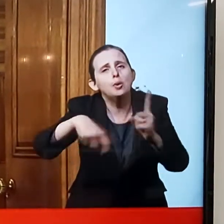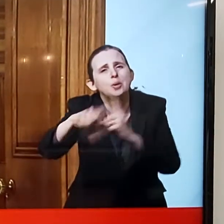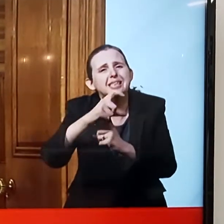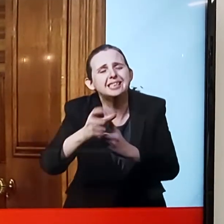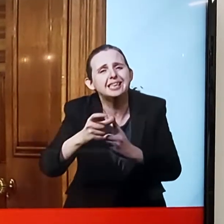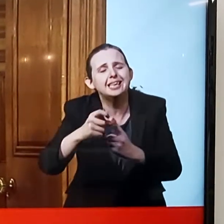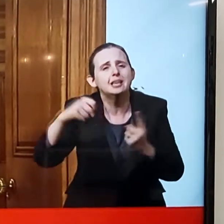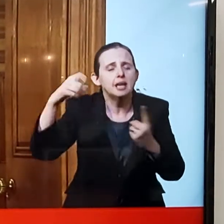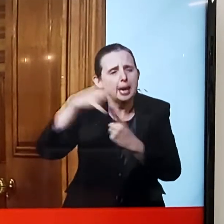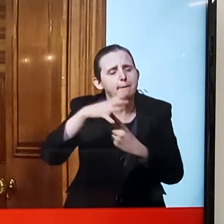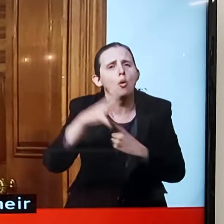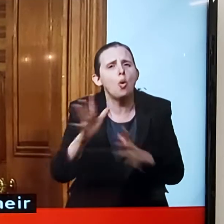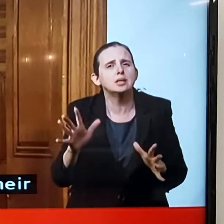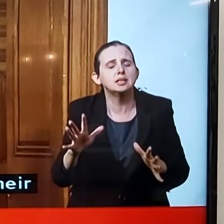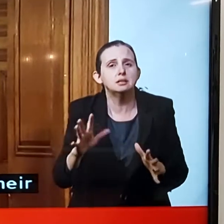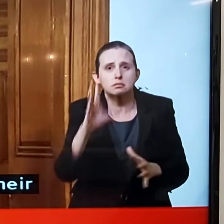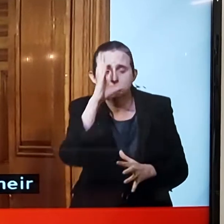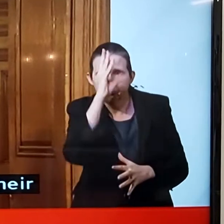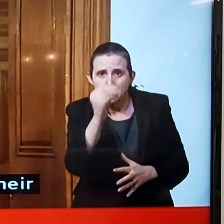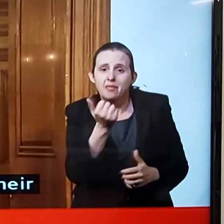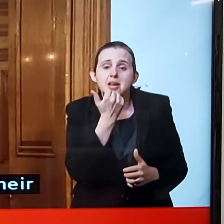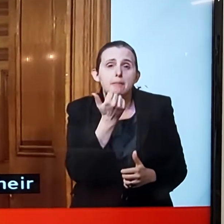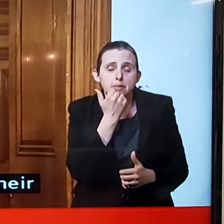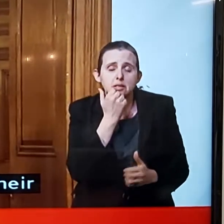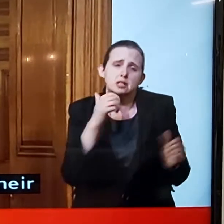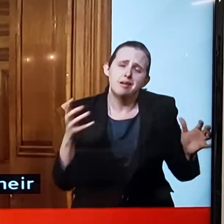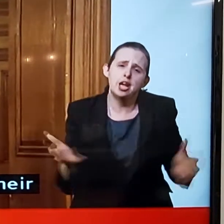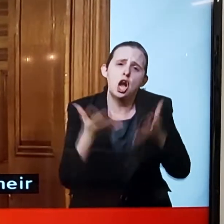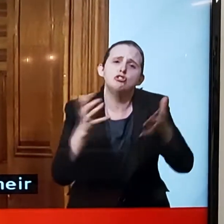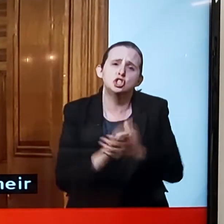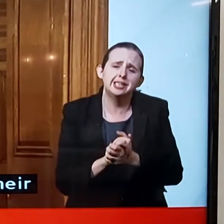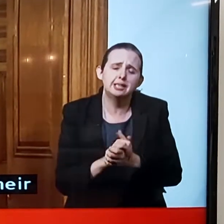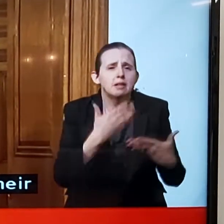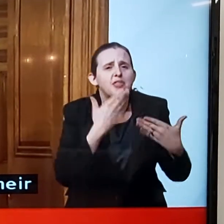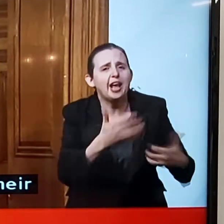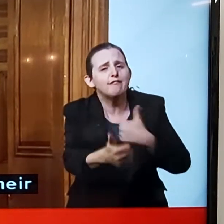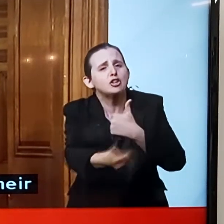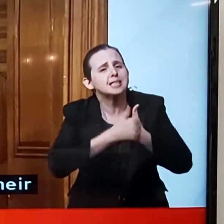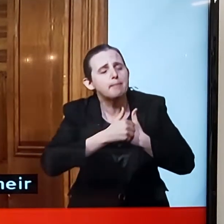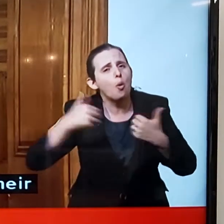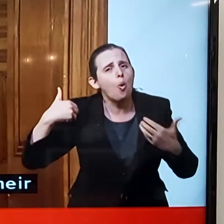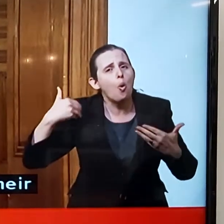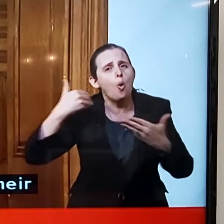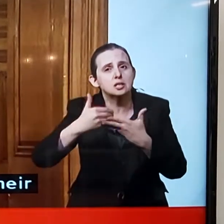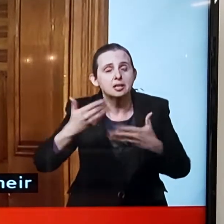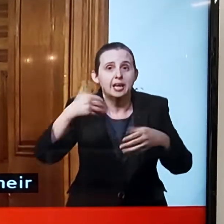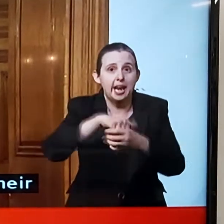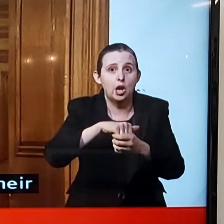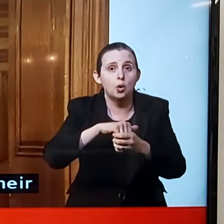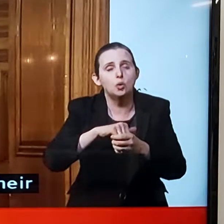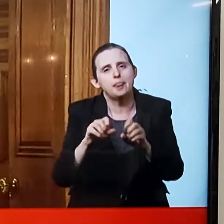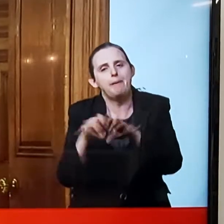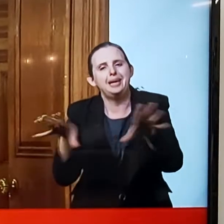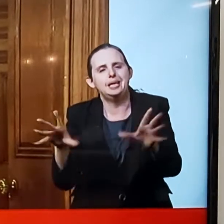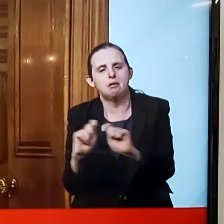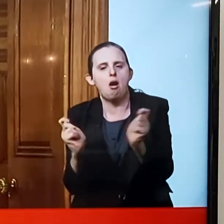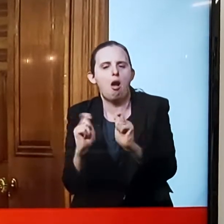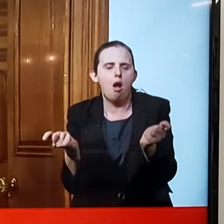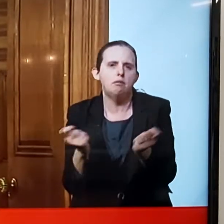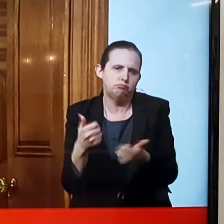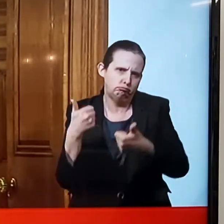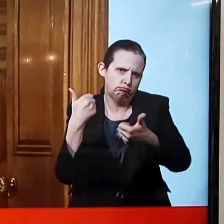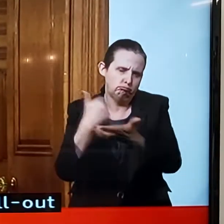It's really encouraging on the vaccine rollout, and I'm very grateful to everybody who's helped play their part, including the media, who've been